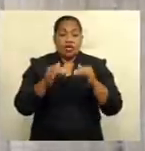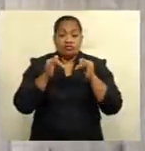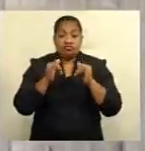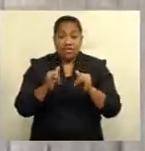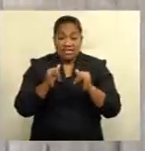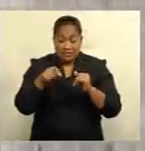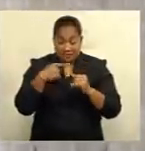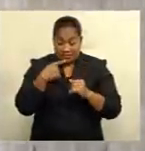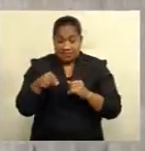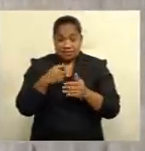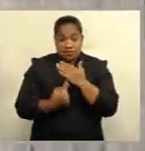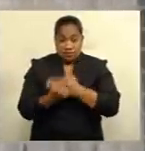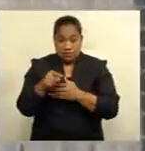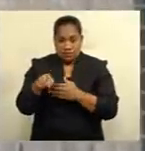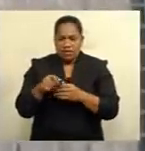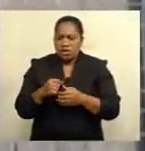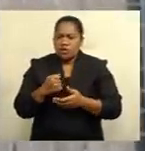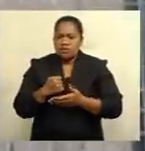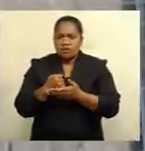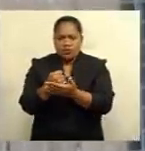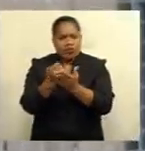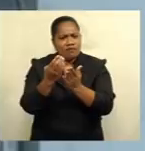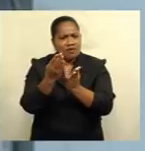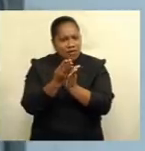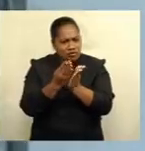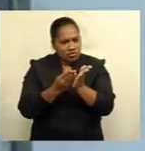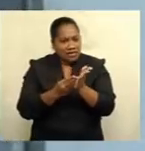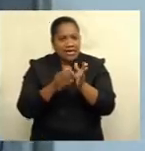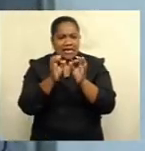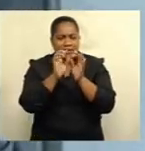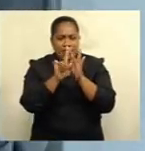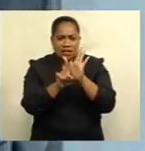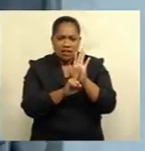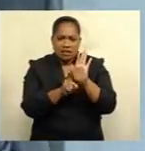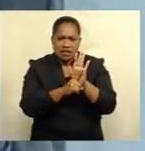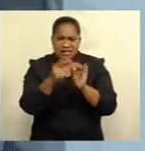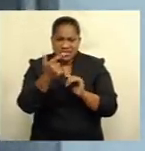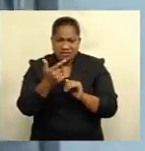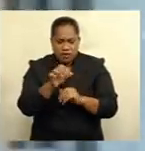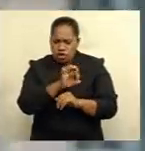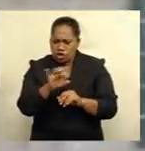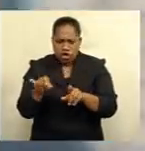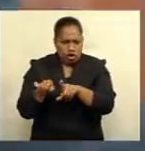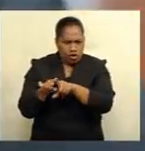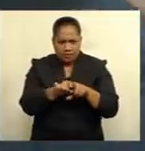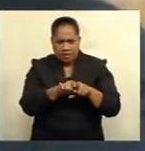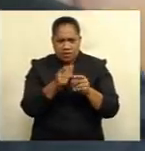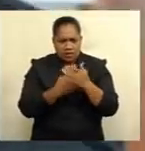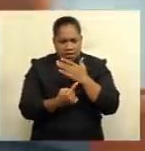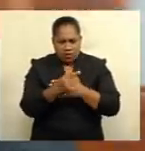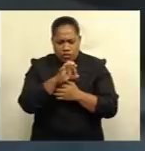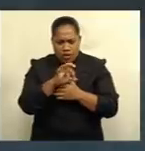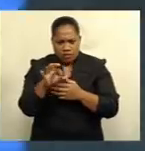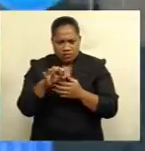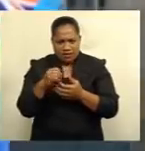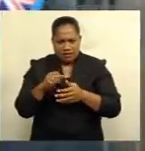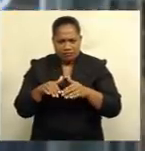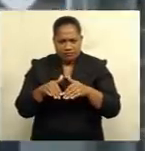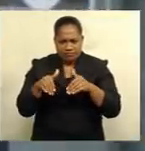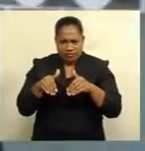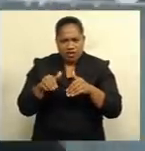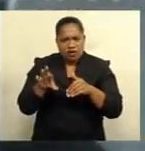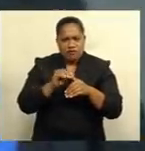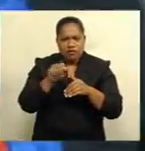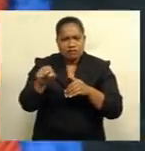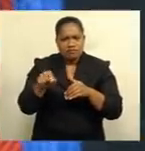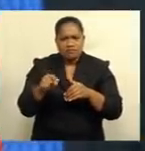that the defendant spoke in support of the budget and Bill 17 does not mean he voted in support or abstained, adding